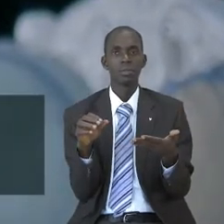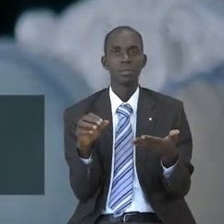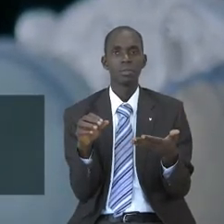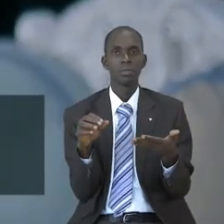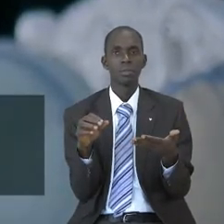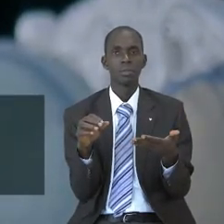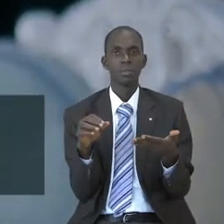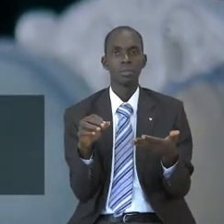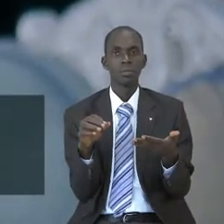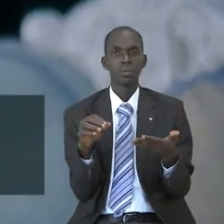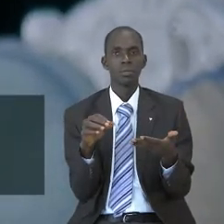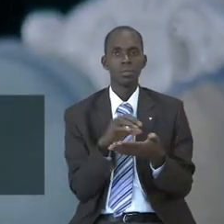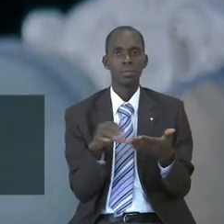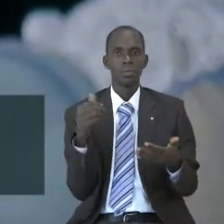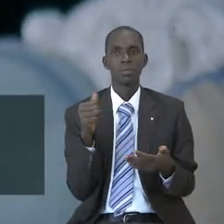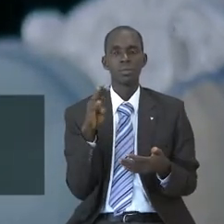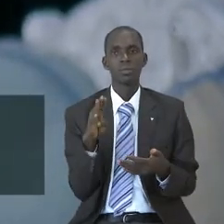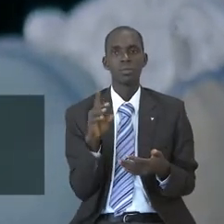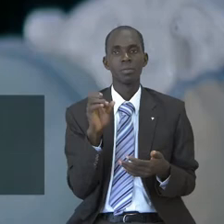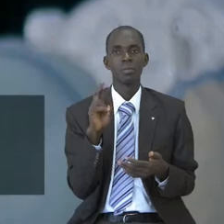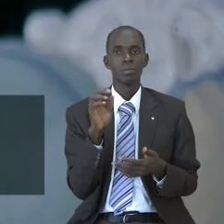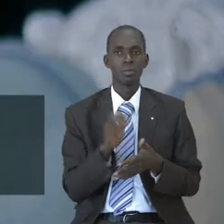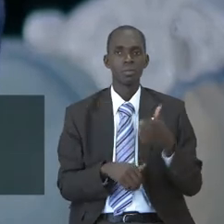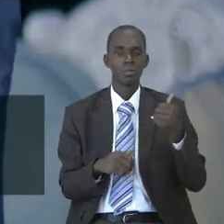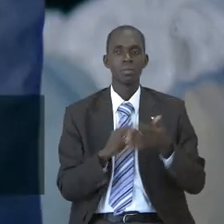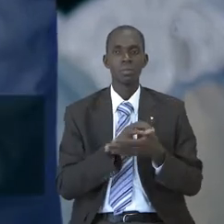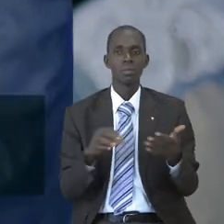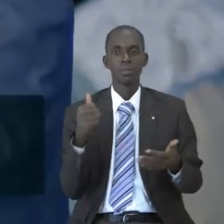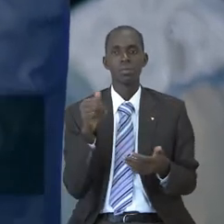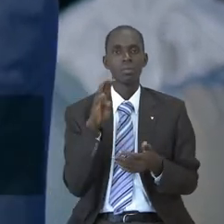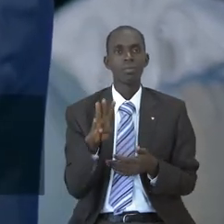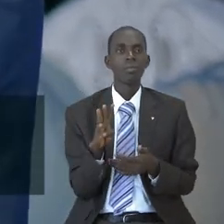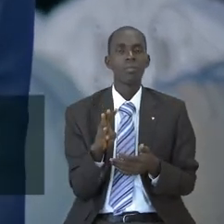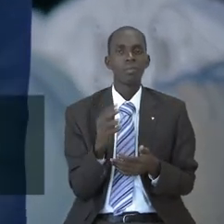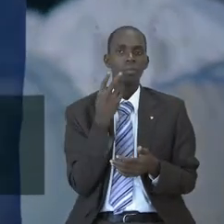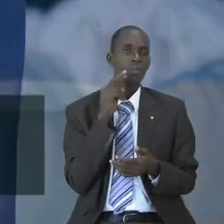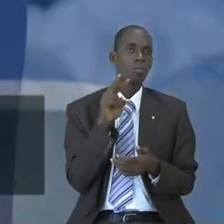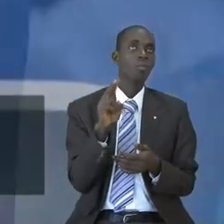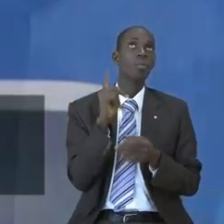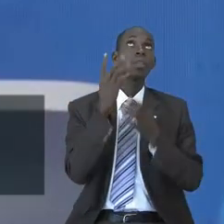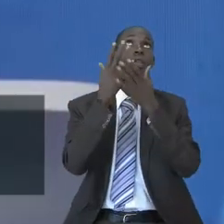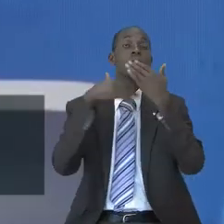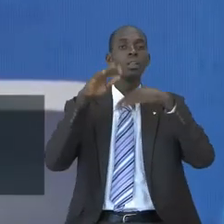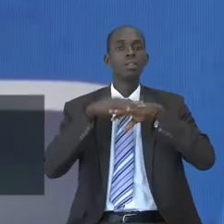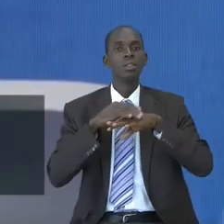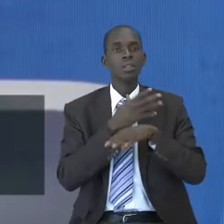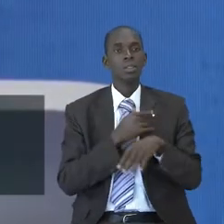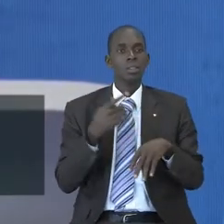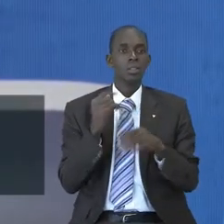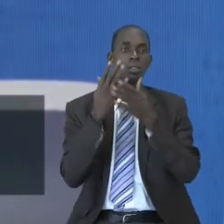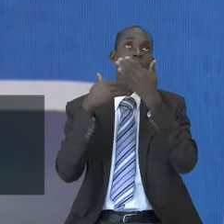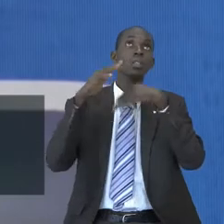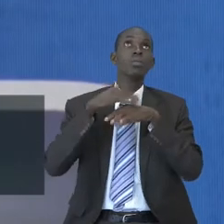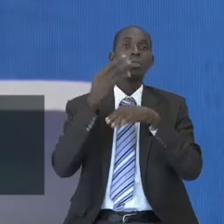verse, reading from verse 14. Deuteronomy chapter 10, verse 14. Behold, the heaven and the heaven of